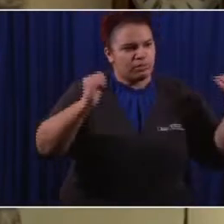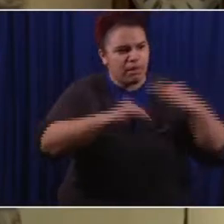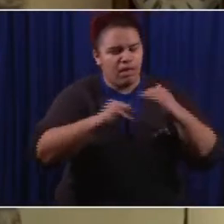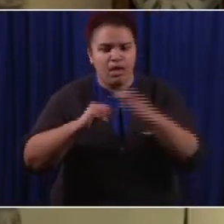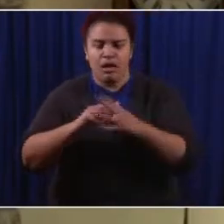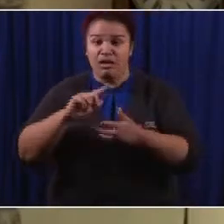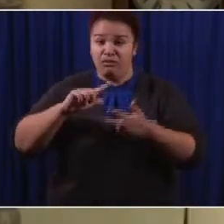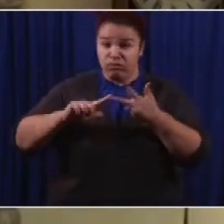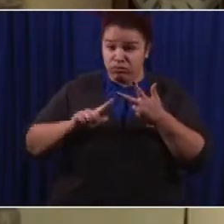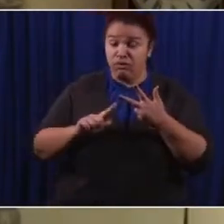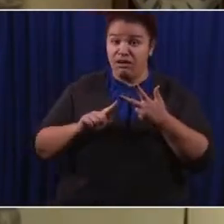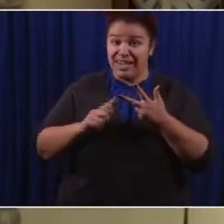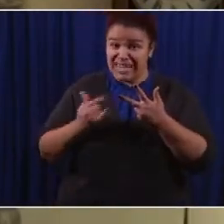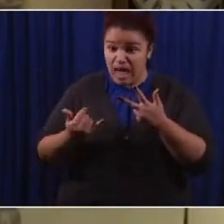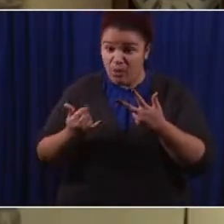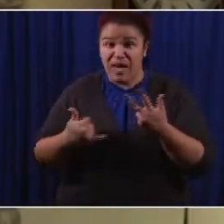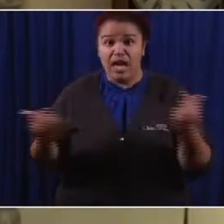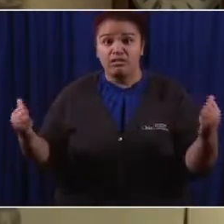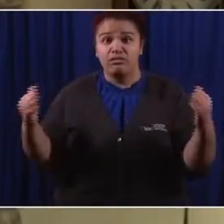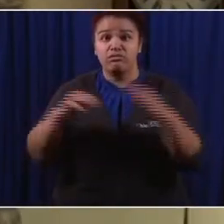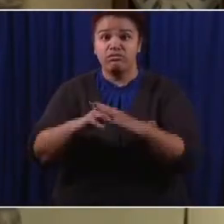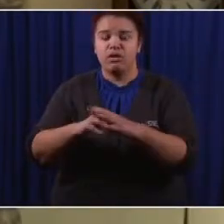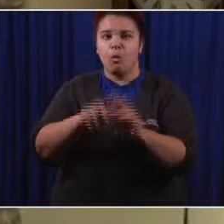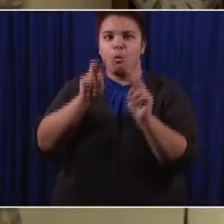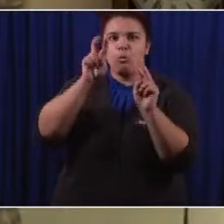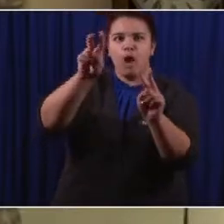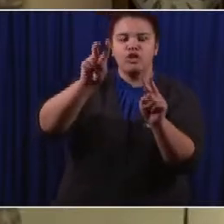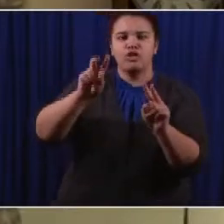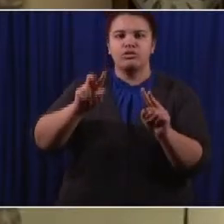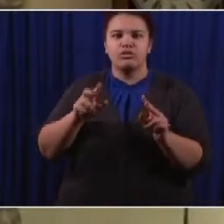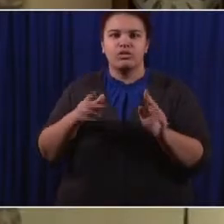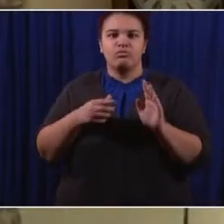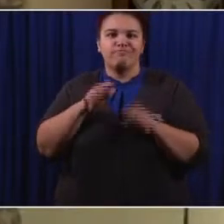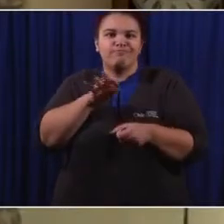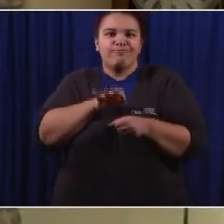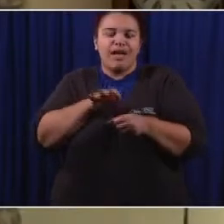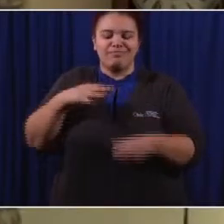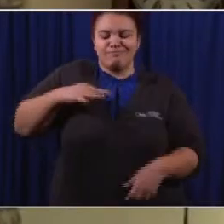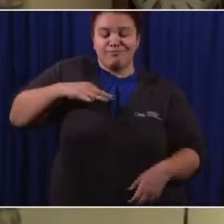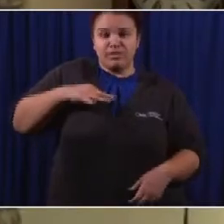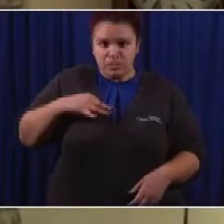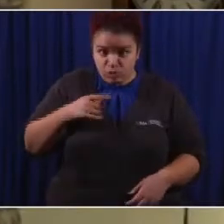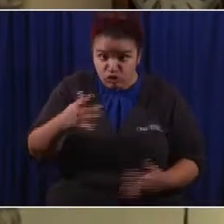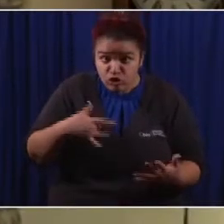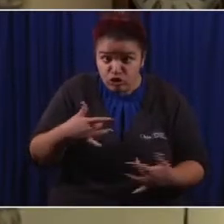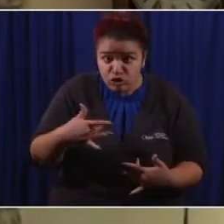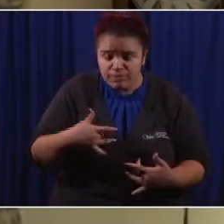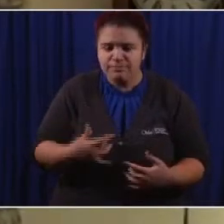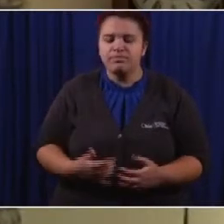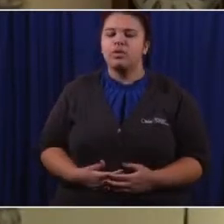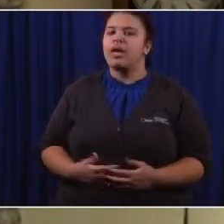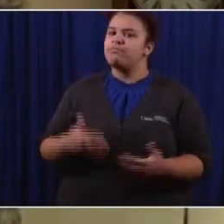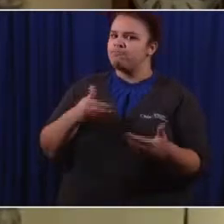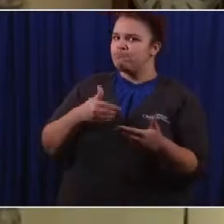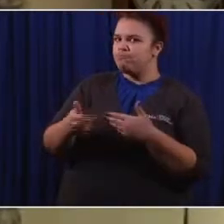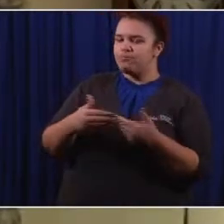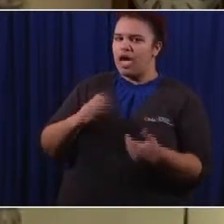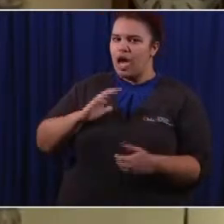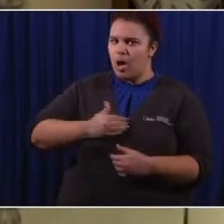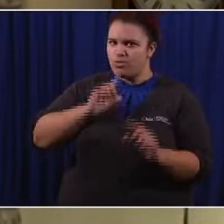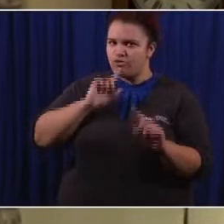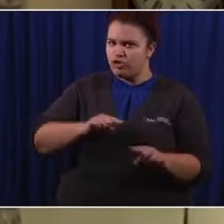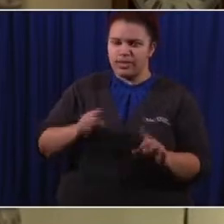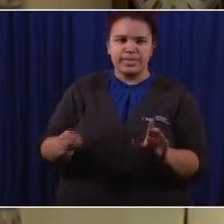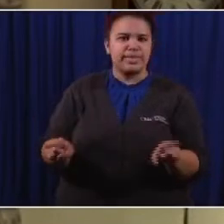Well, no matter who is putting on an event, our answer is the same. And that is, if it's protected by the